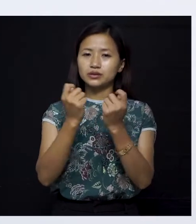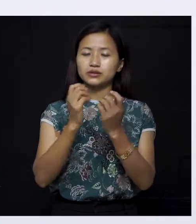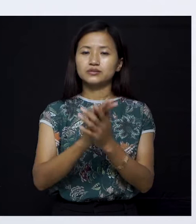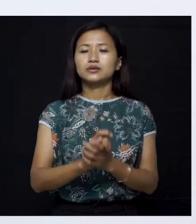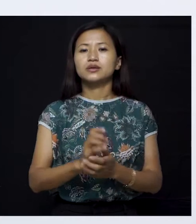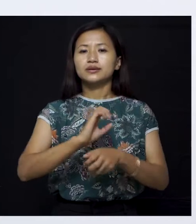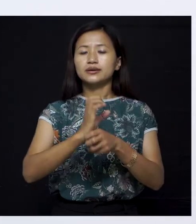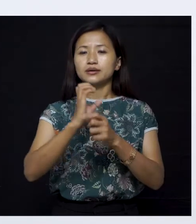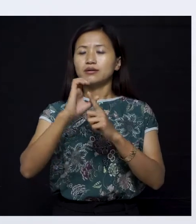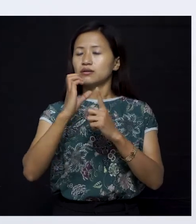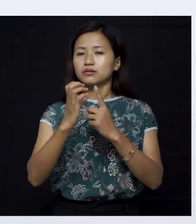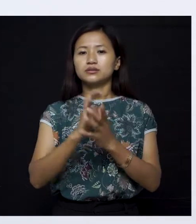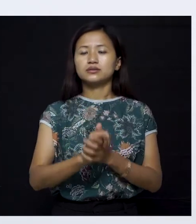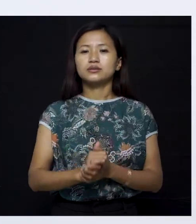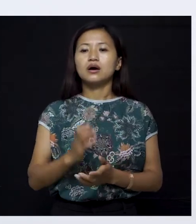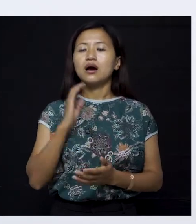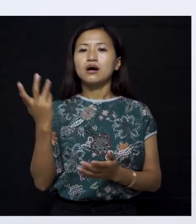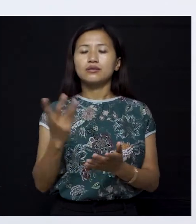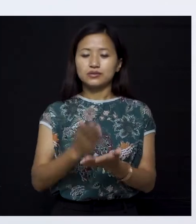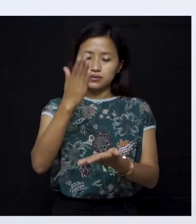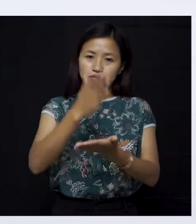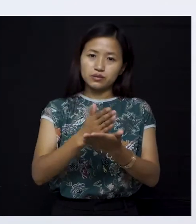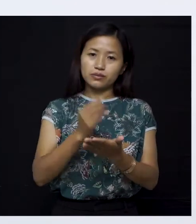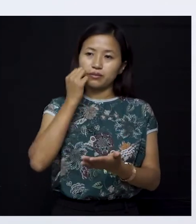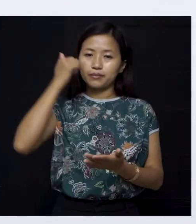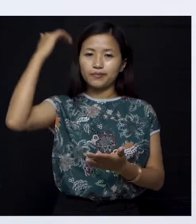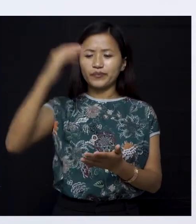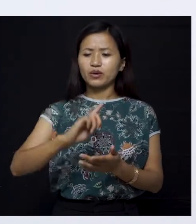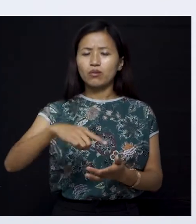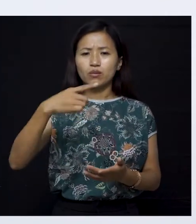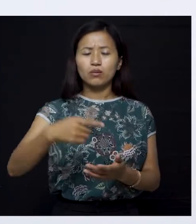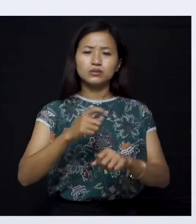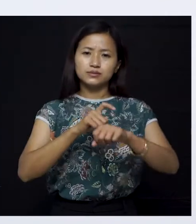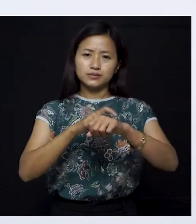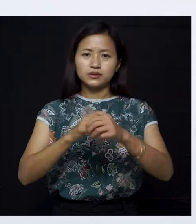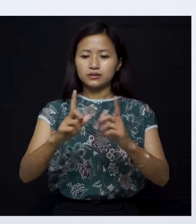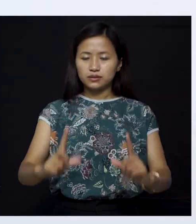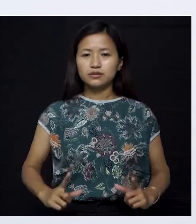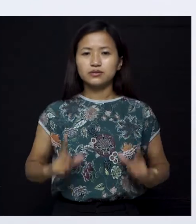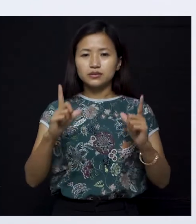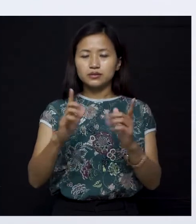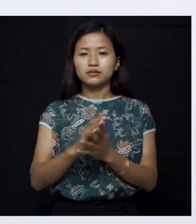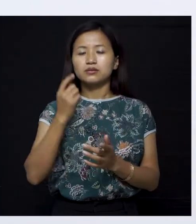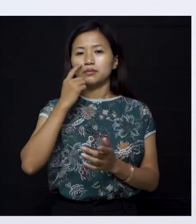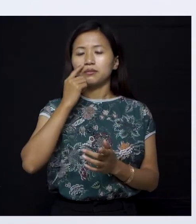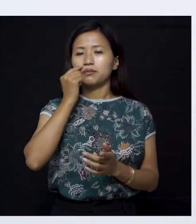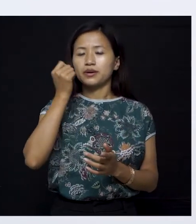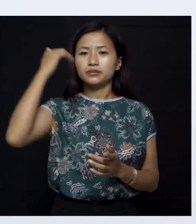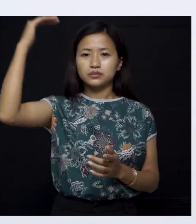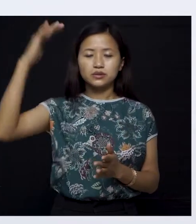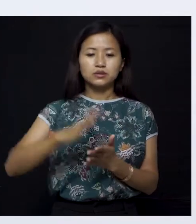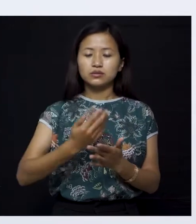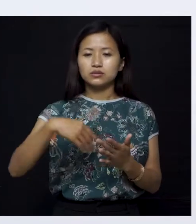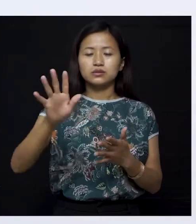so how can we stop a man to be at home all the time? It is the life of a young man to be going to the sea. Kathleen